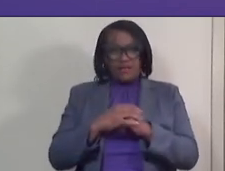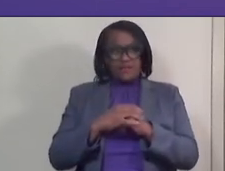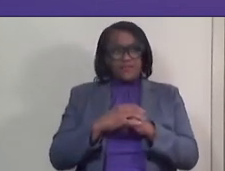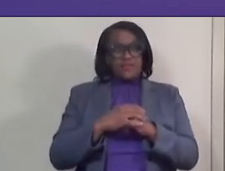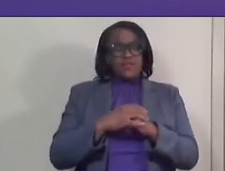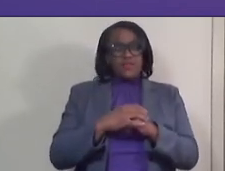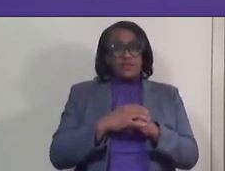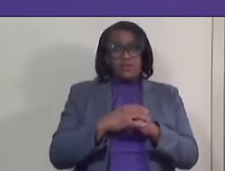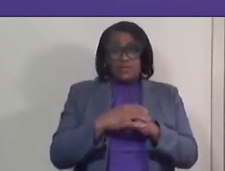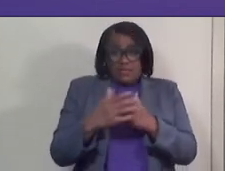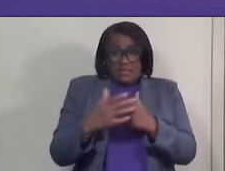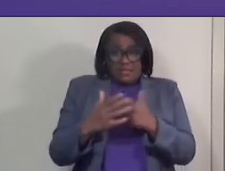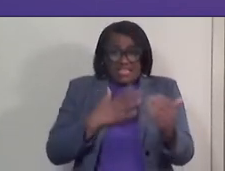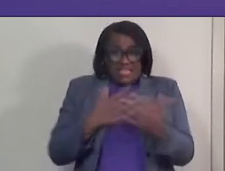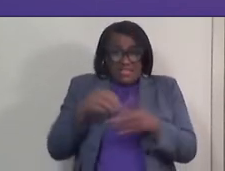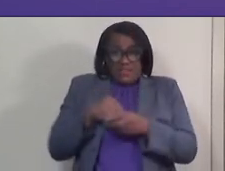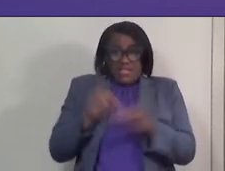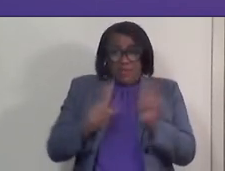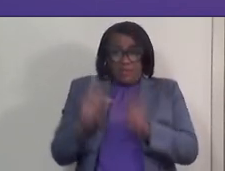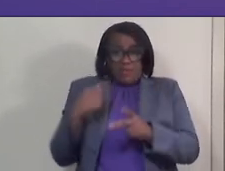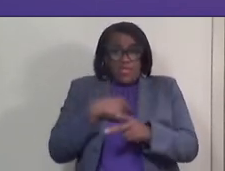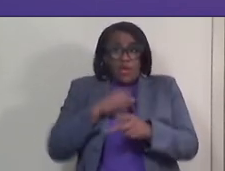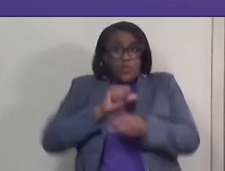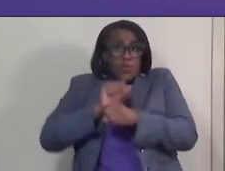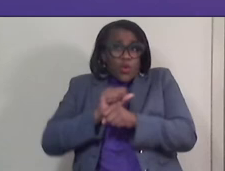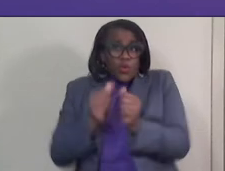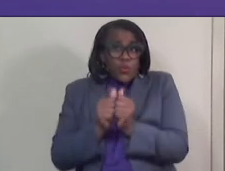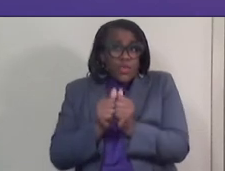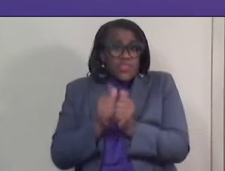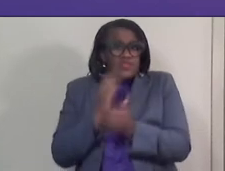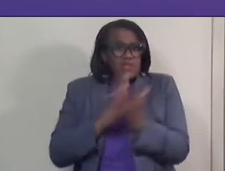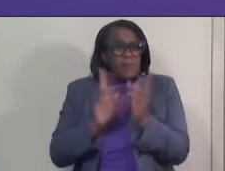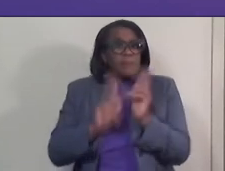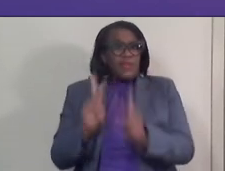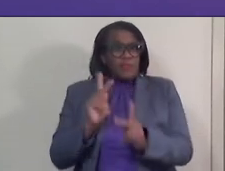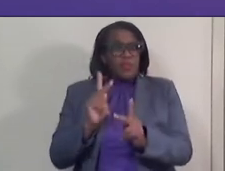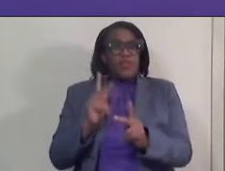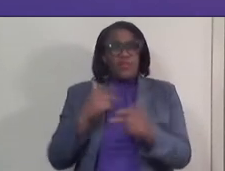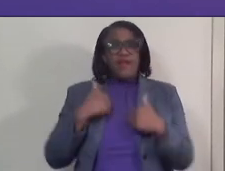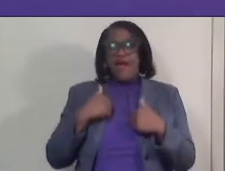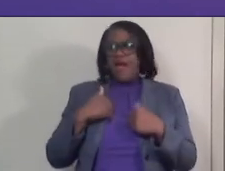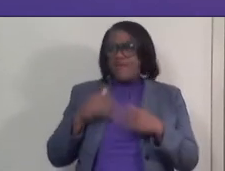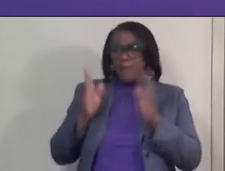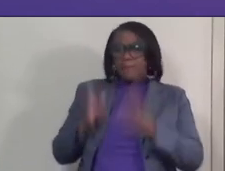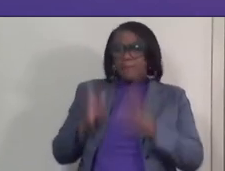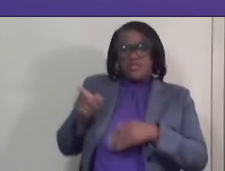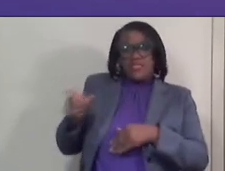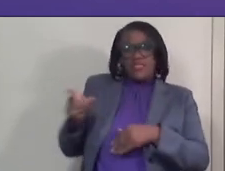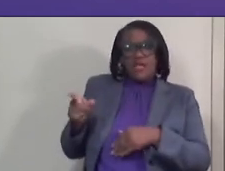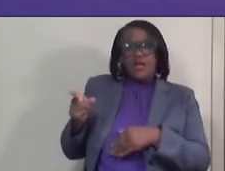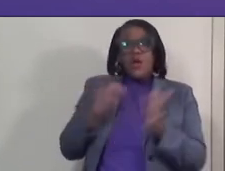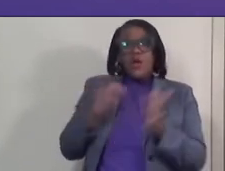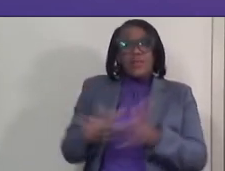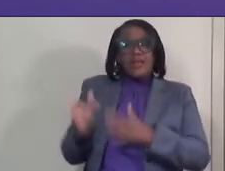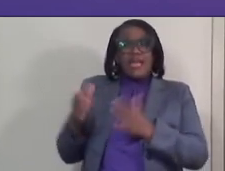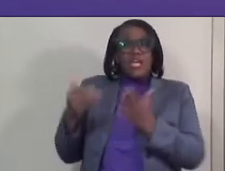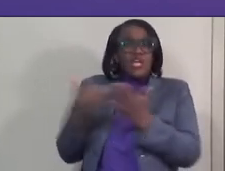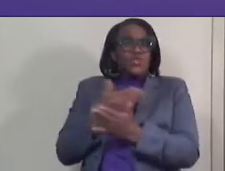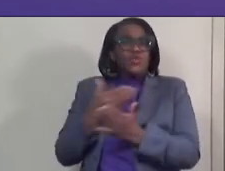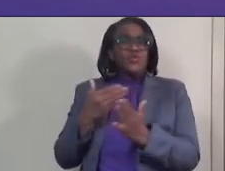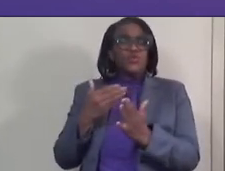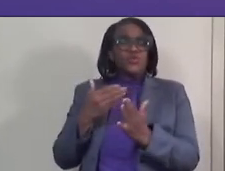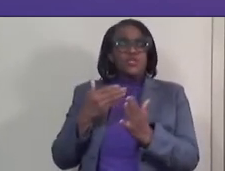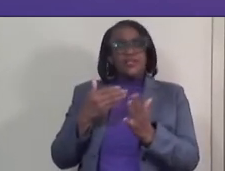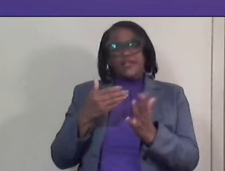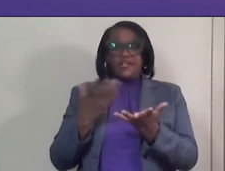Even in the people that we've worked with, there are some folks, like there's a neighbor now where we're going to do a new initiative, and I know she's quite shy,